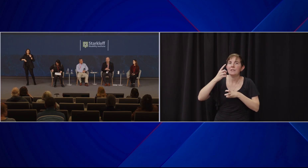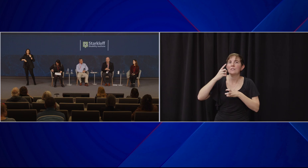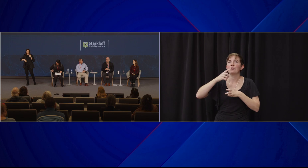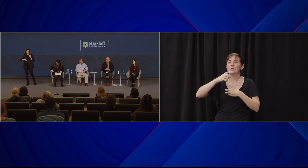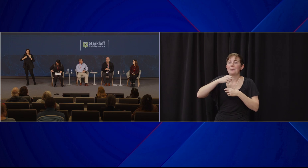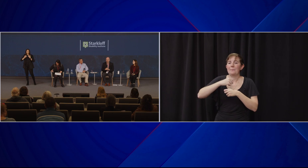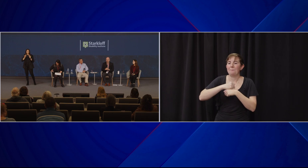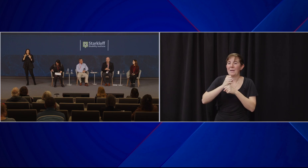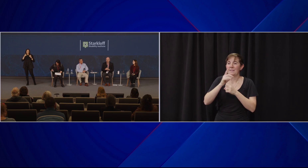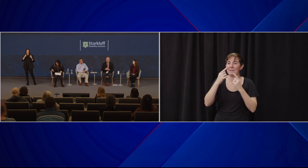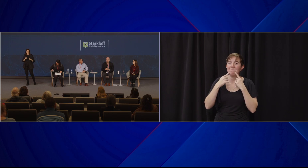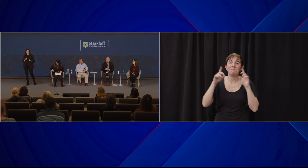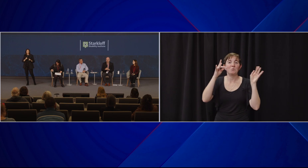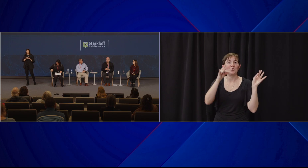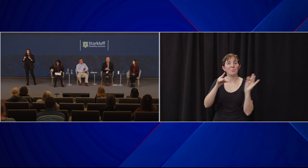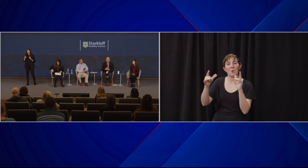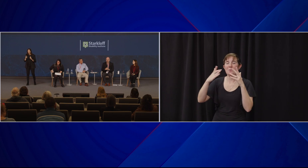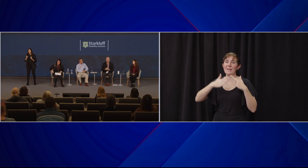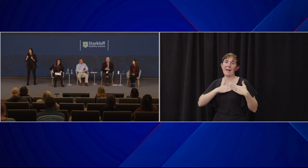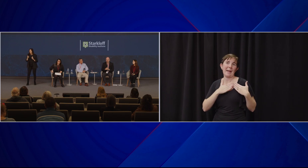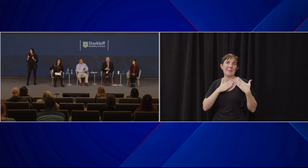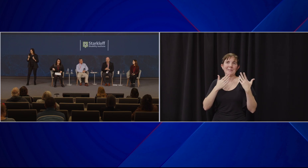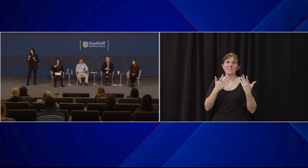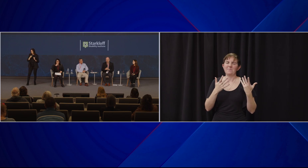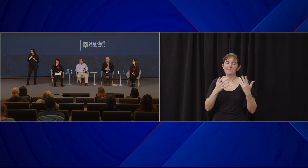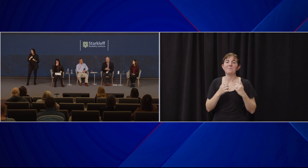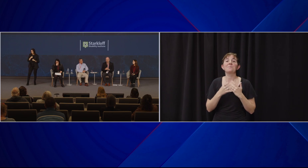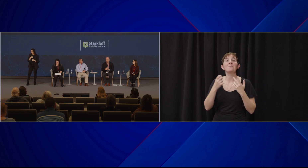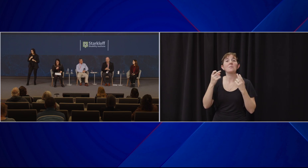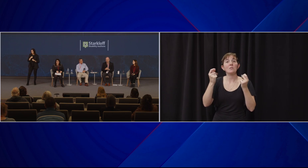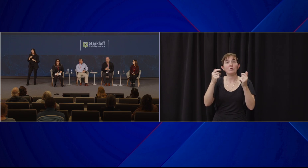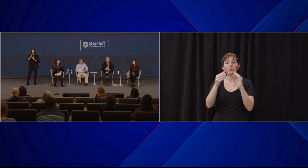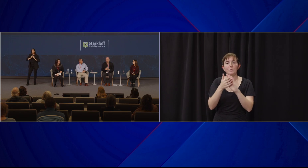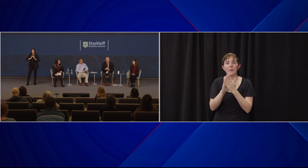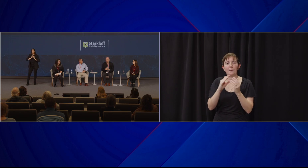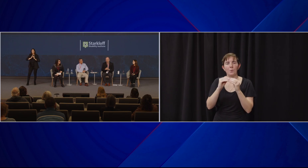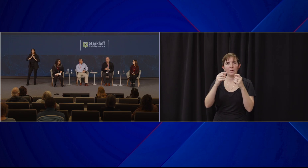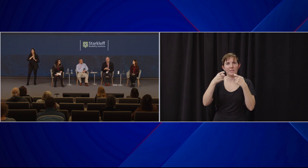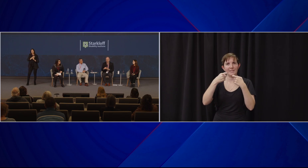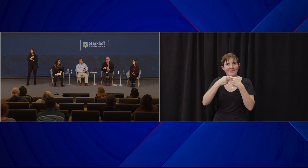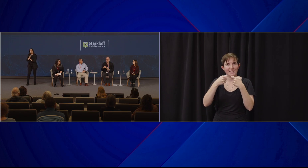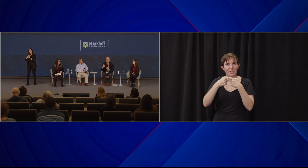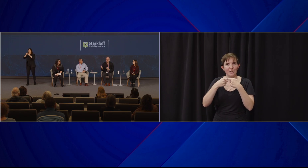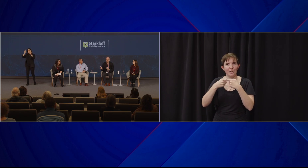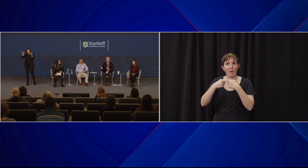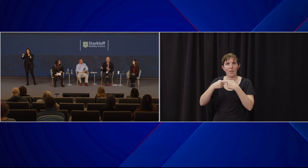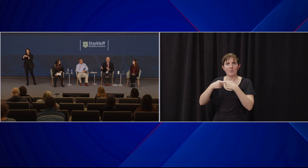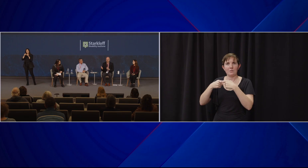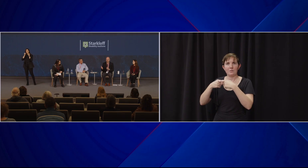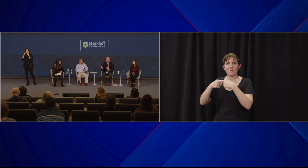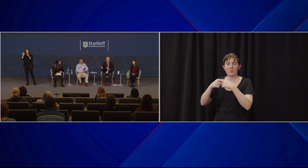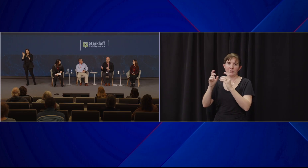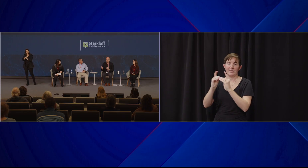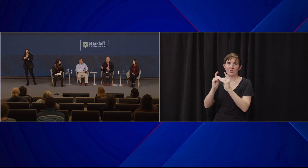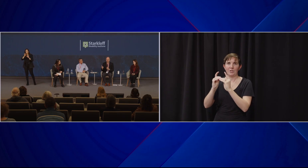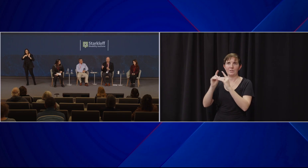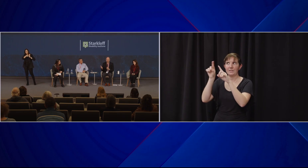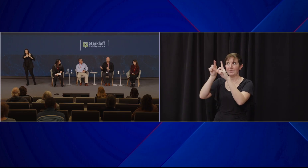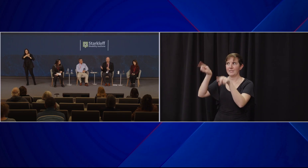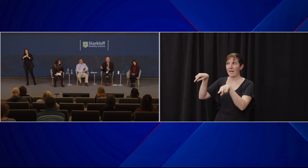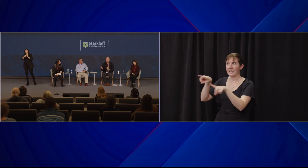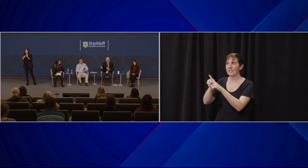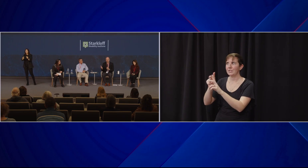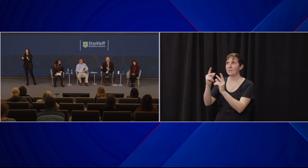that happen. But as soon as we go to more digital signage that can do multiple functions, it